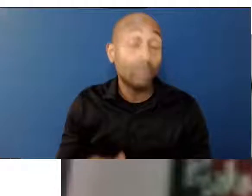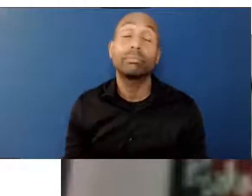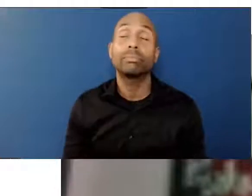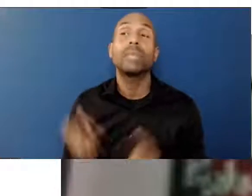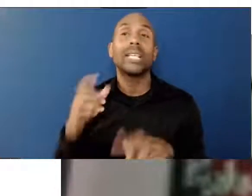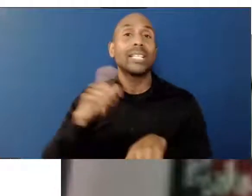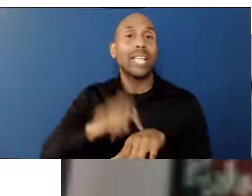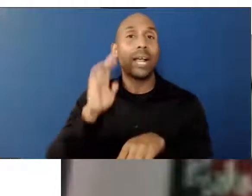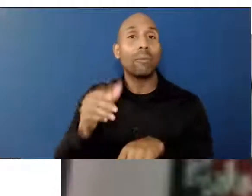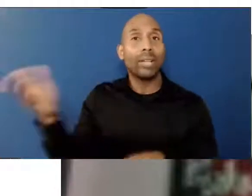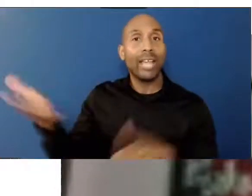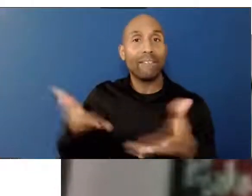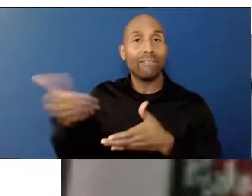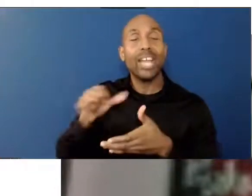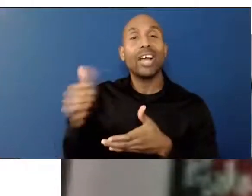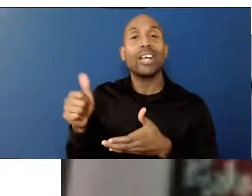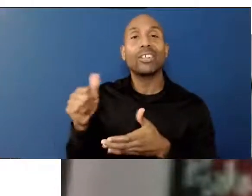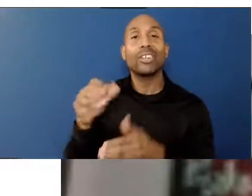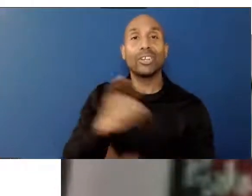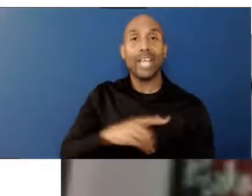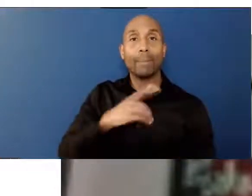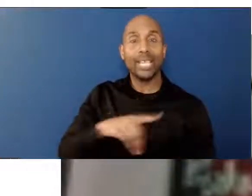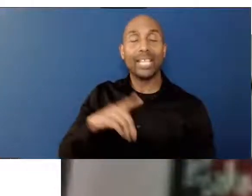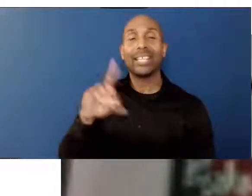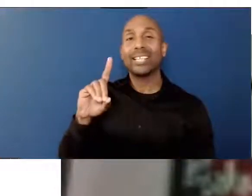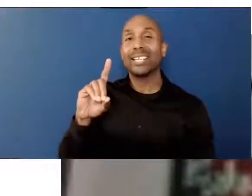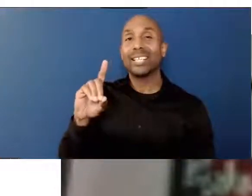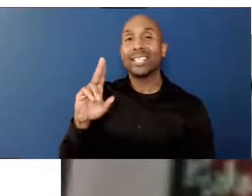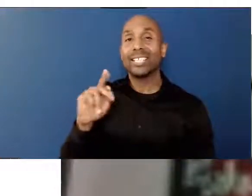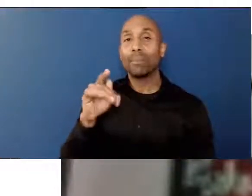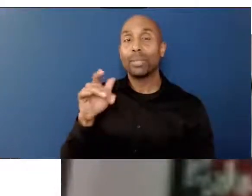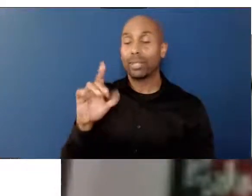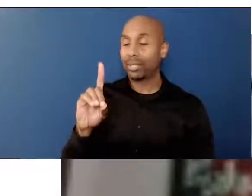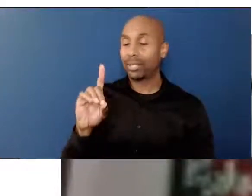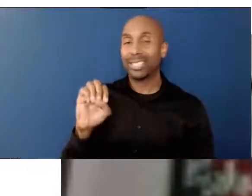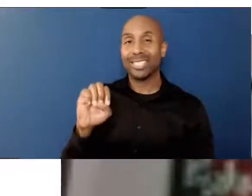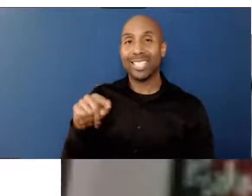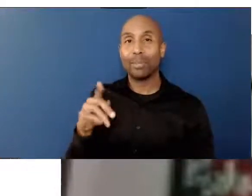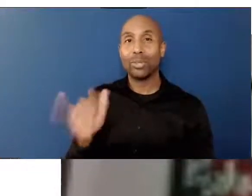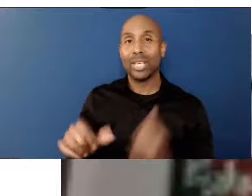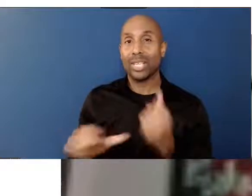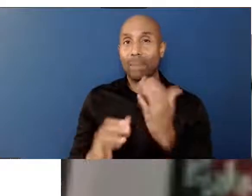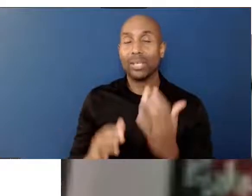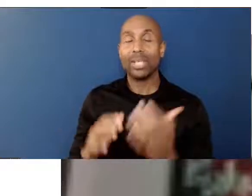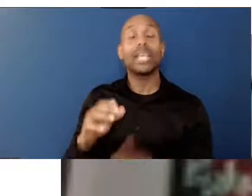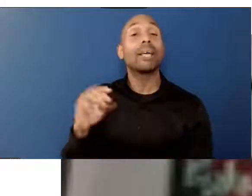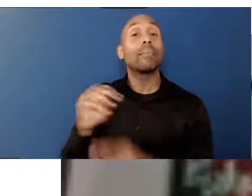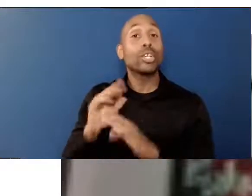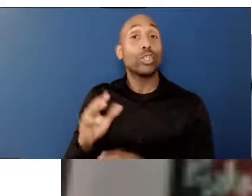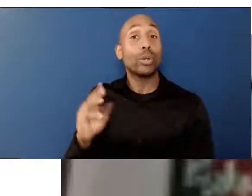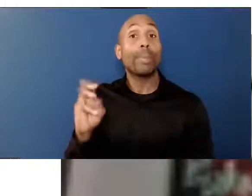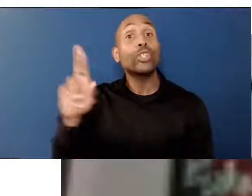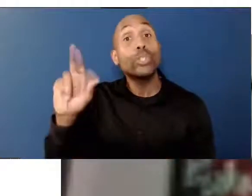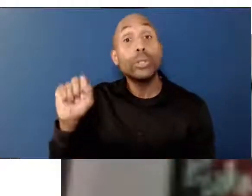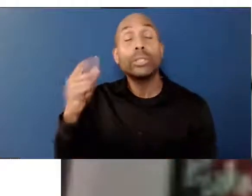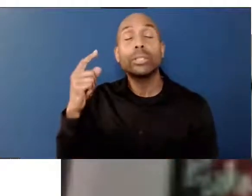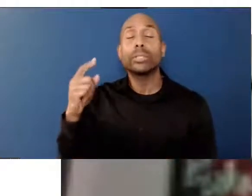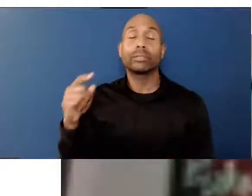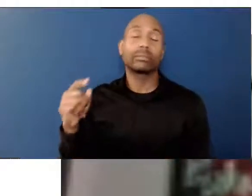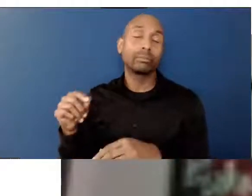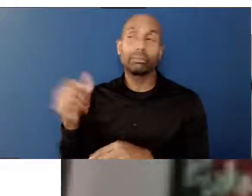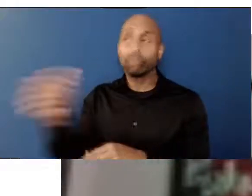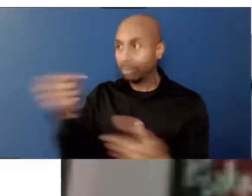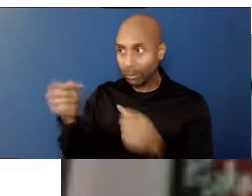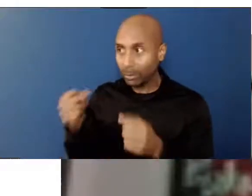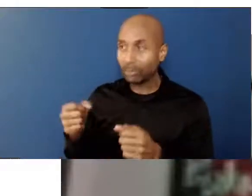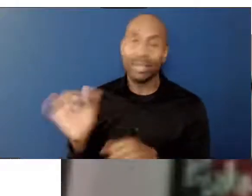about their work related to employment for persons with disabilities or accessible transportation. And again,